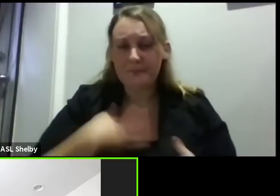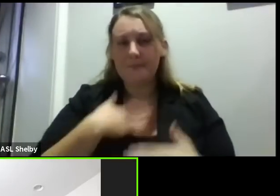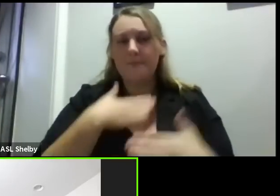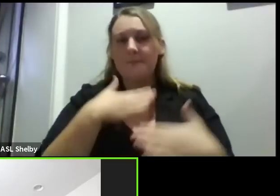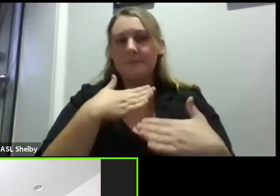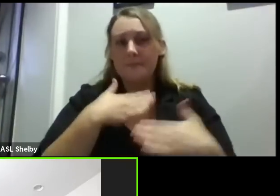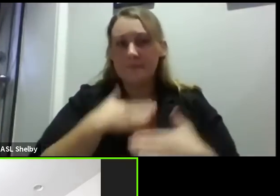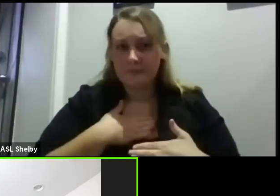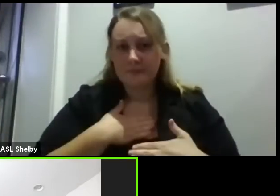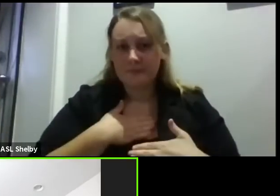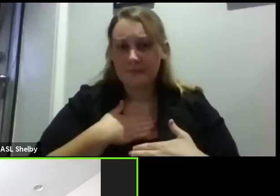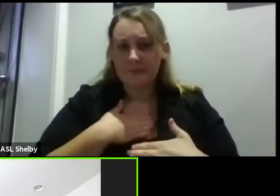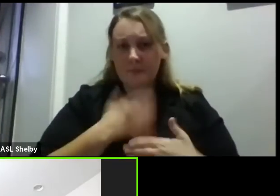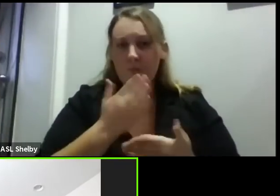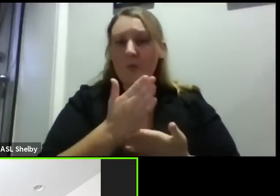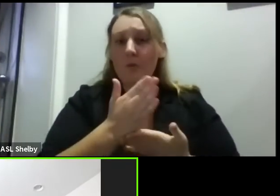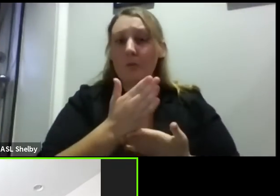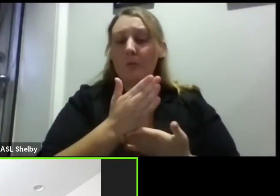Part of the